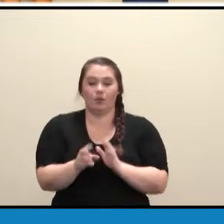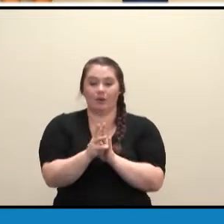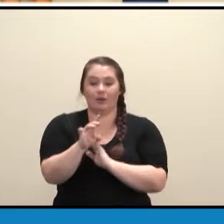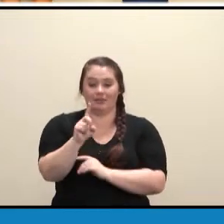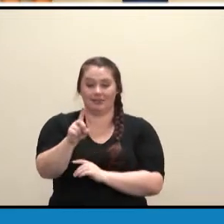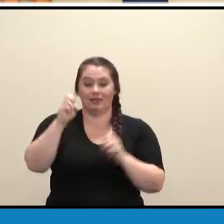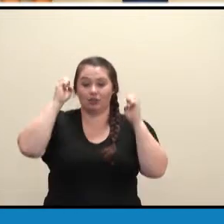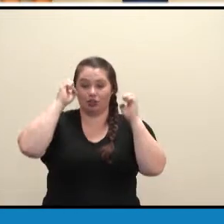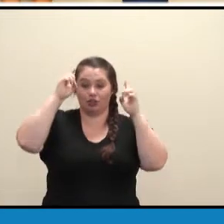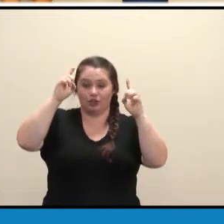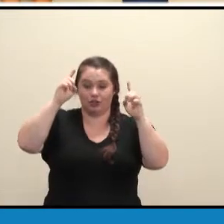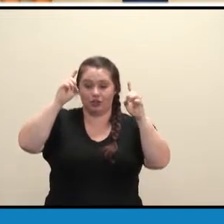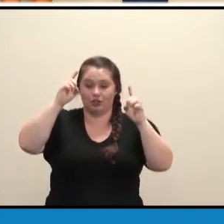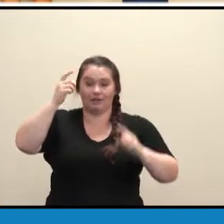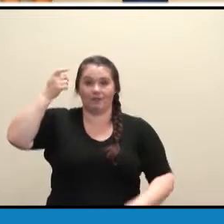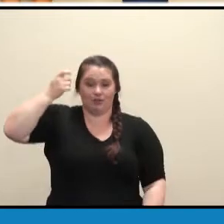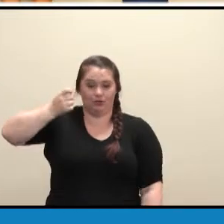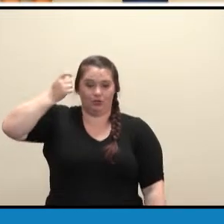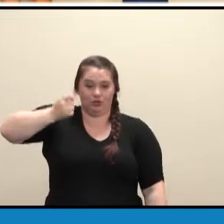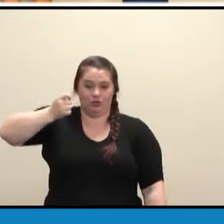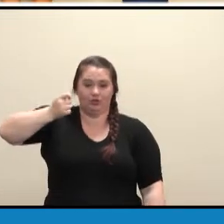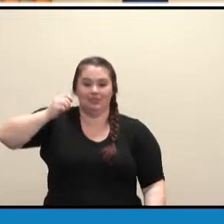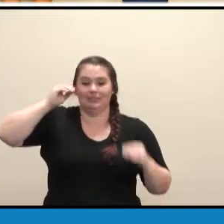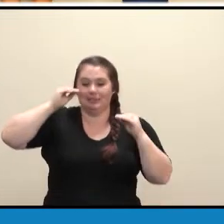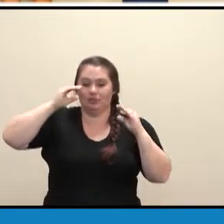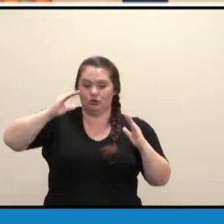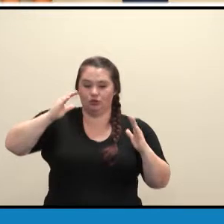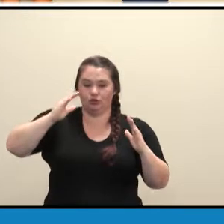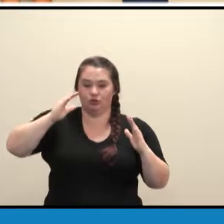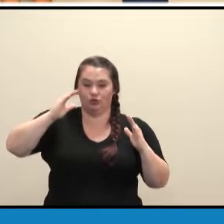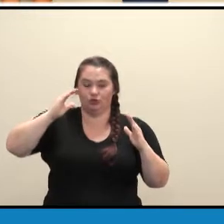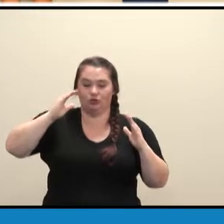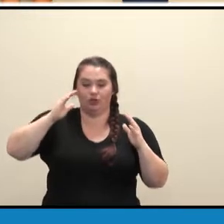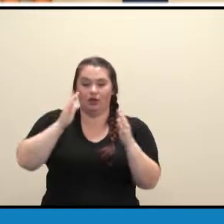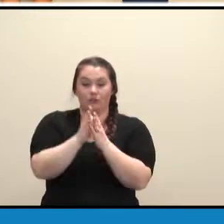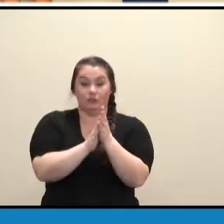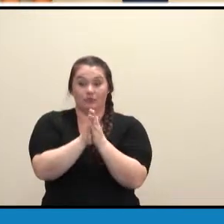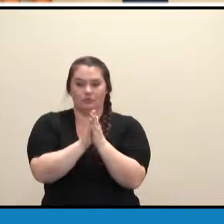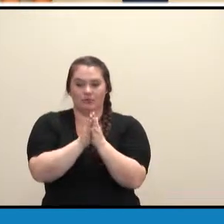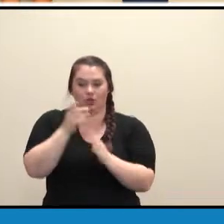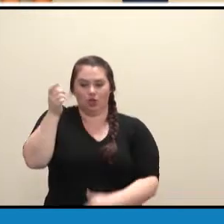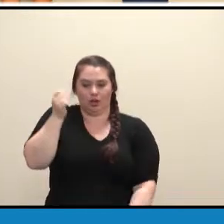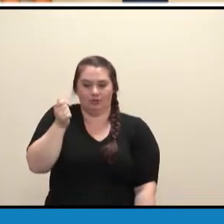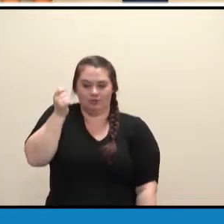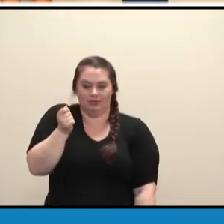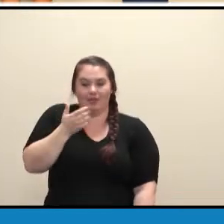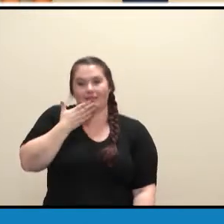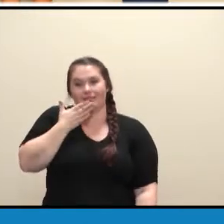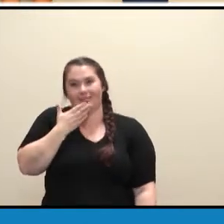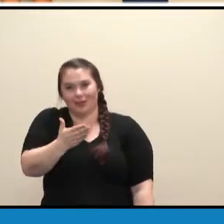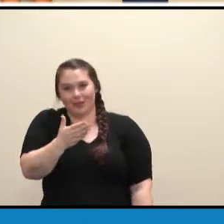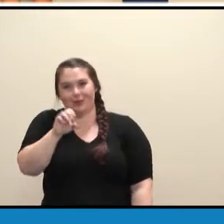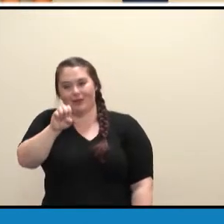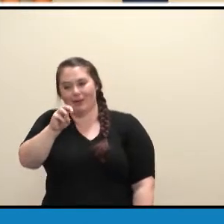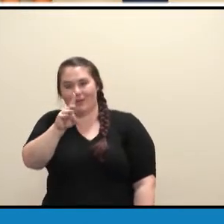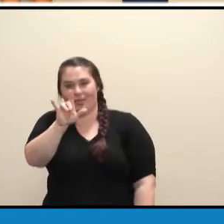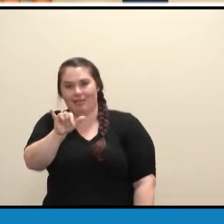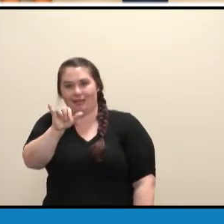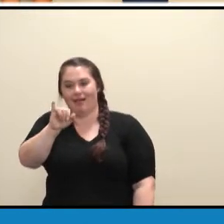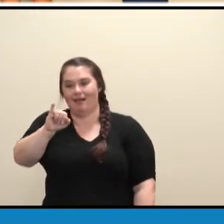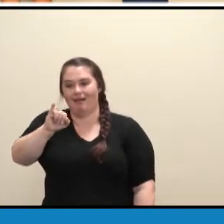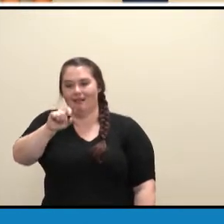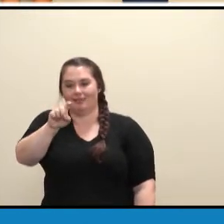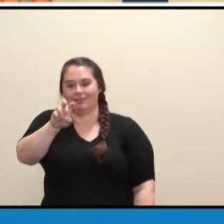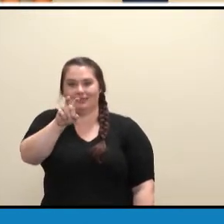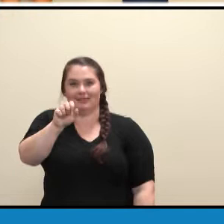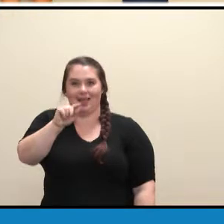grant update. Our foundation visited, and thank you to Emily Iazetti for attending a lot